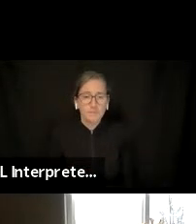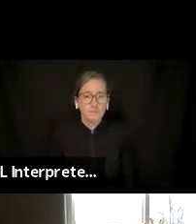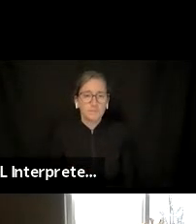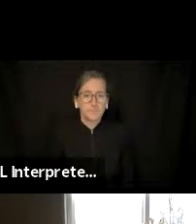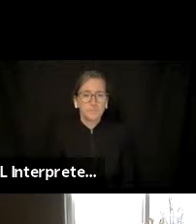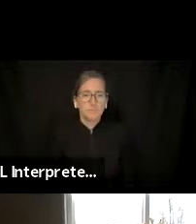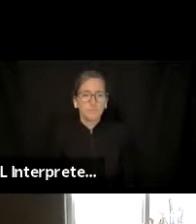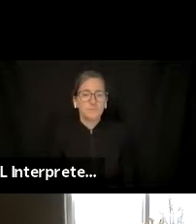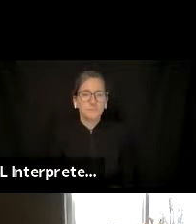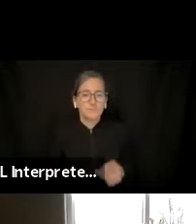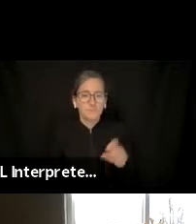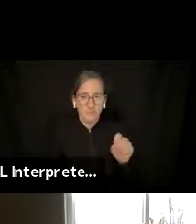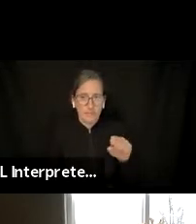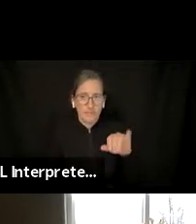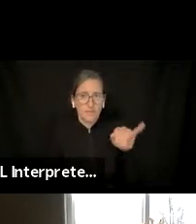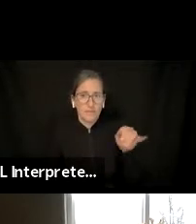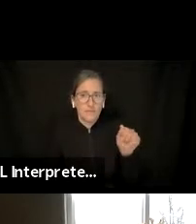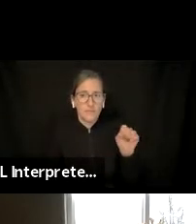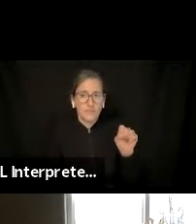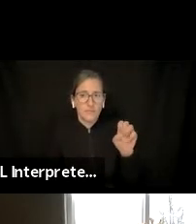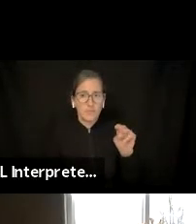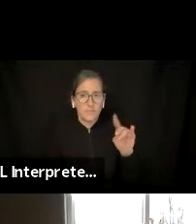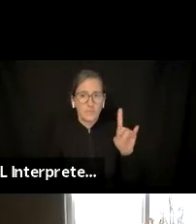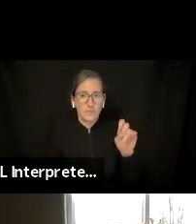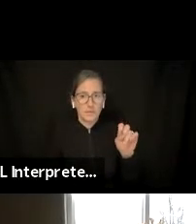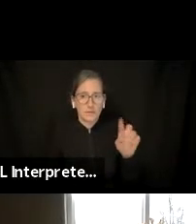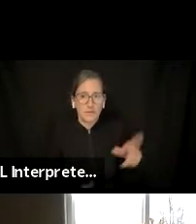Jasmine and Olivia. Olivia.